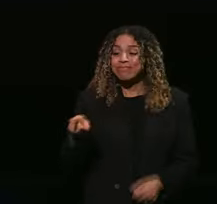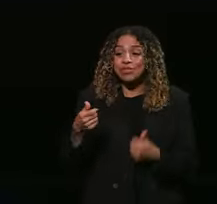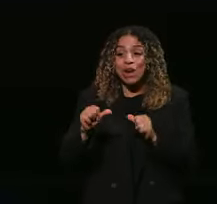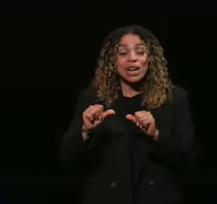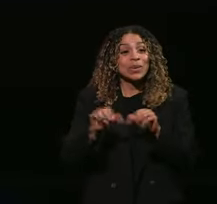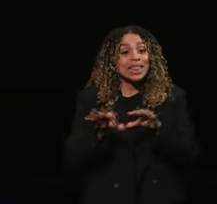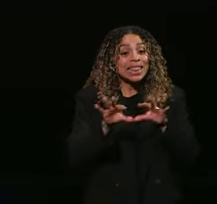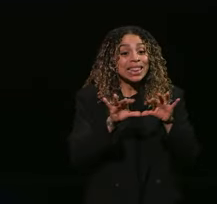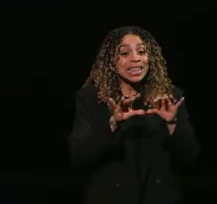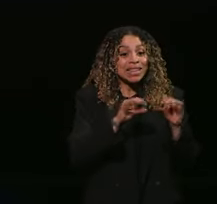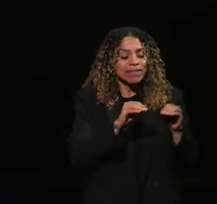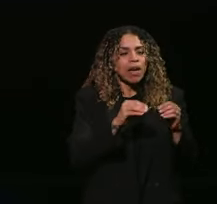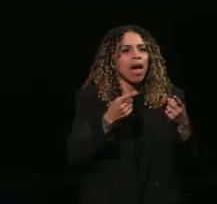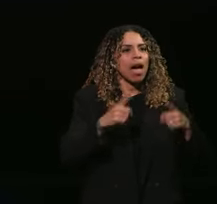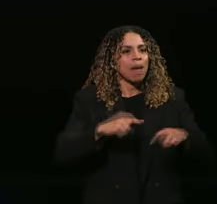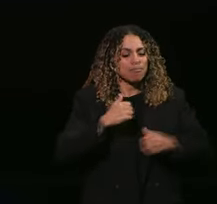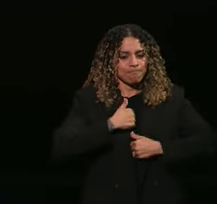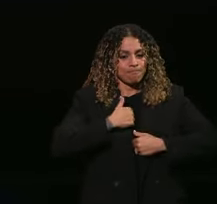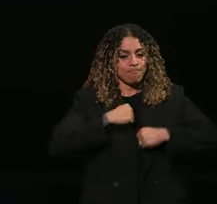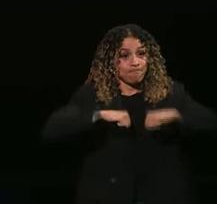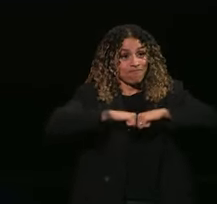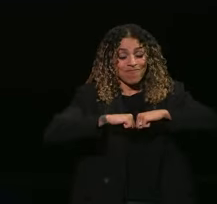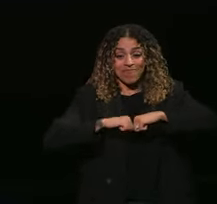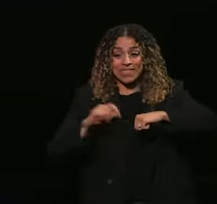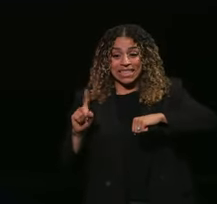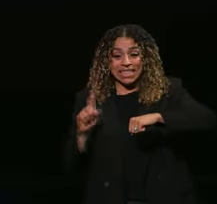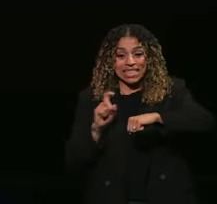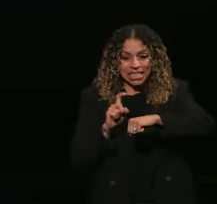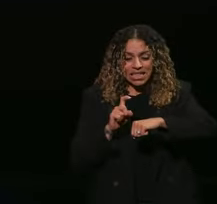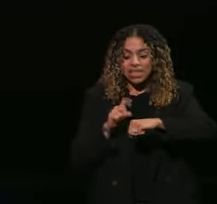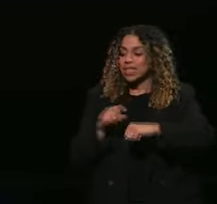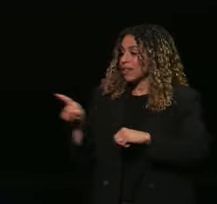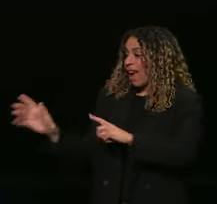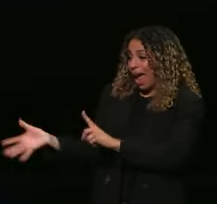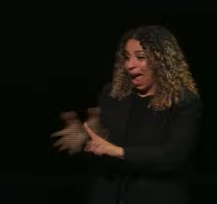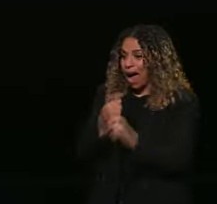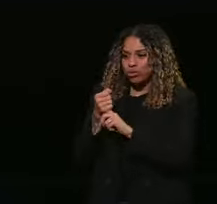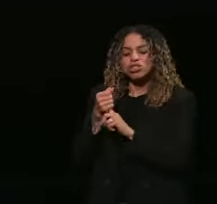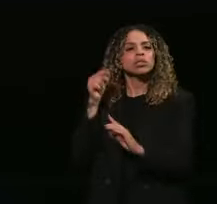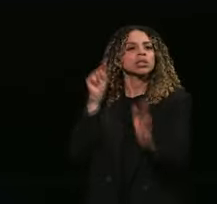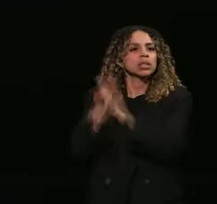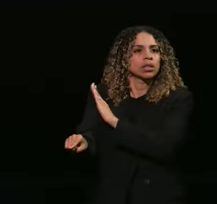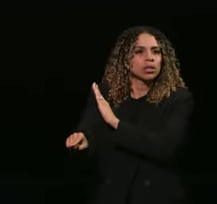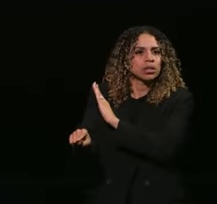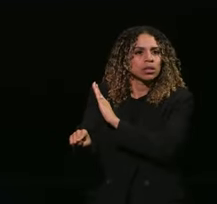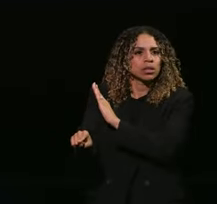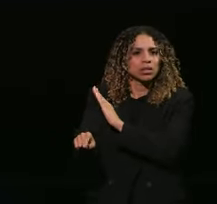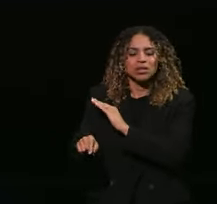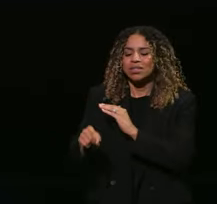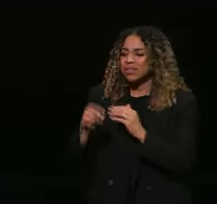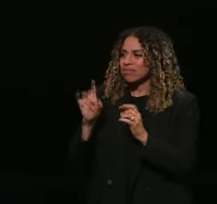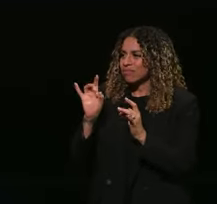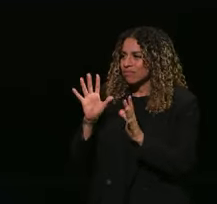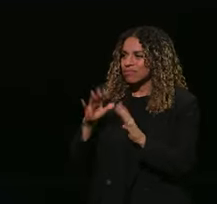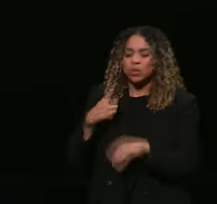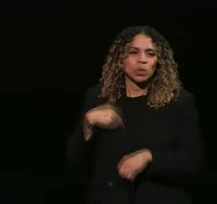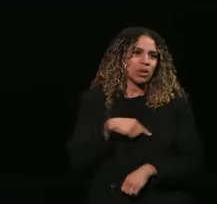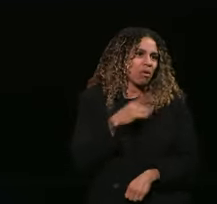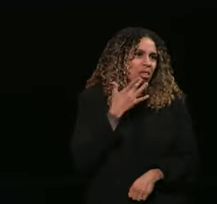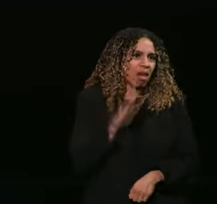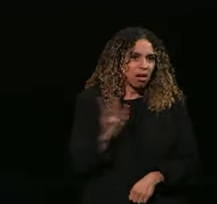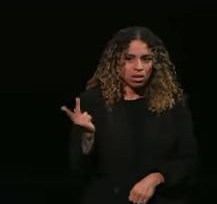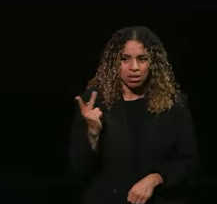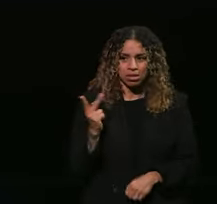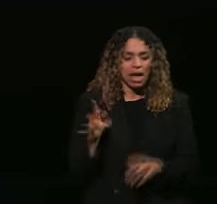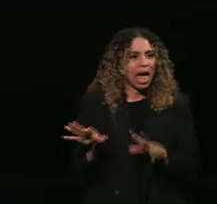on a checkpoint and executed. And we were lucky to get out. But again, we were really worried for these hard